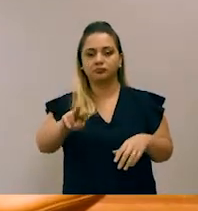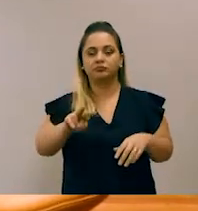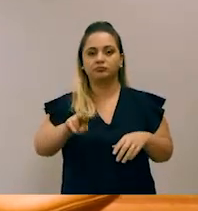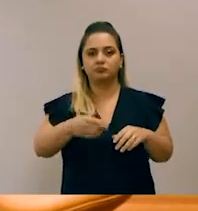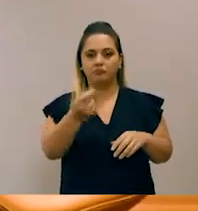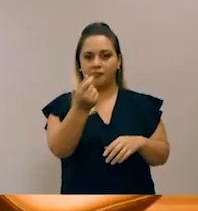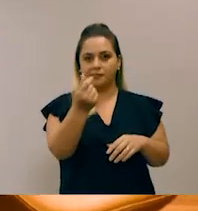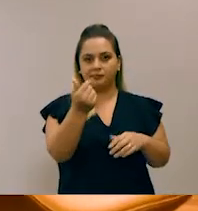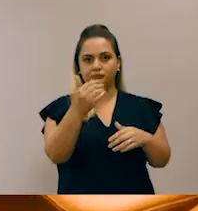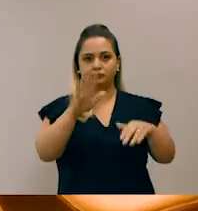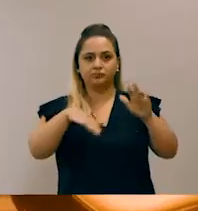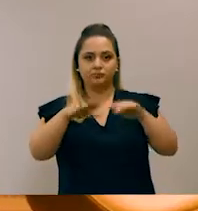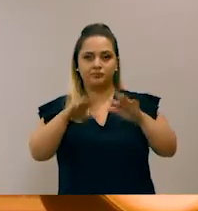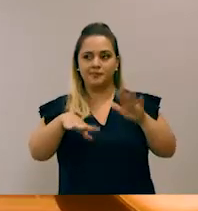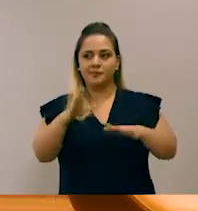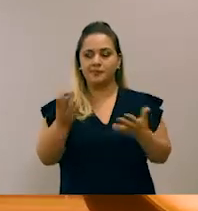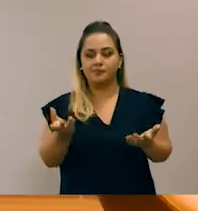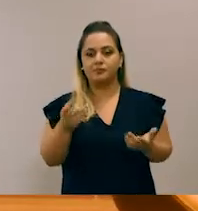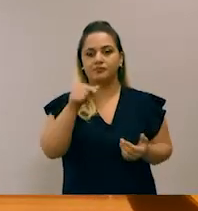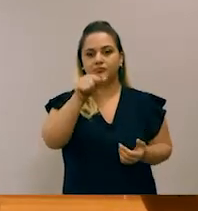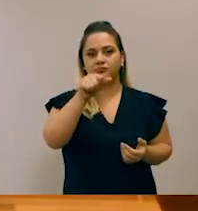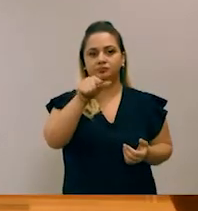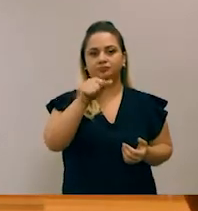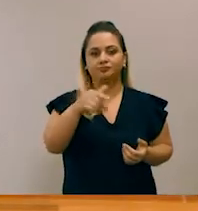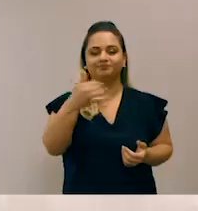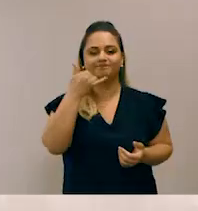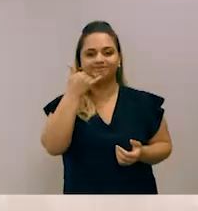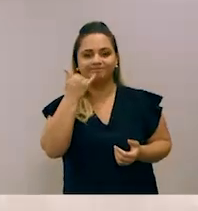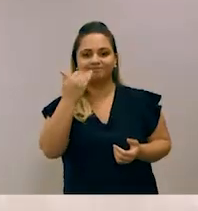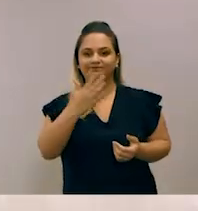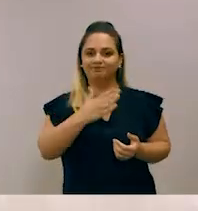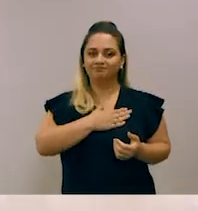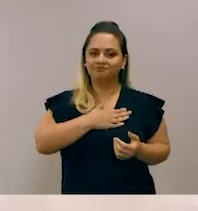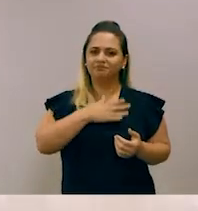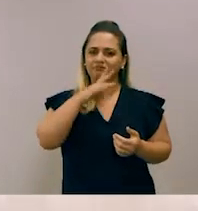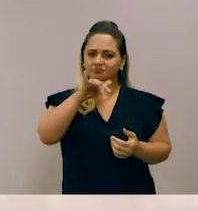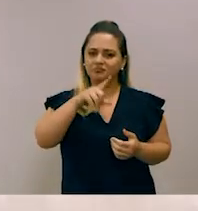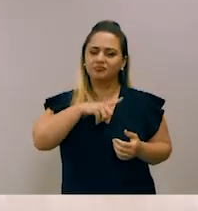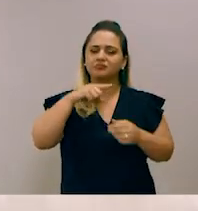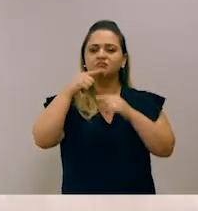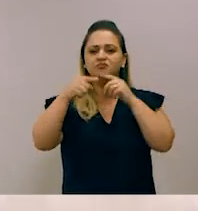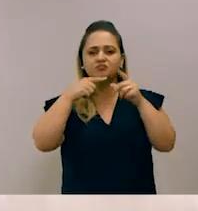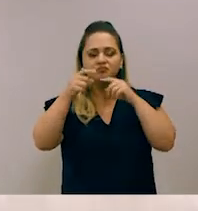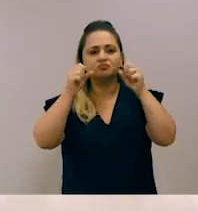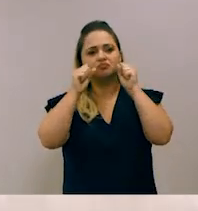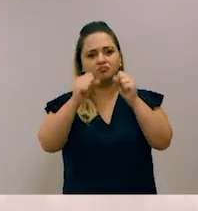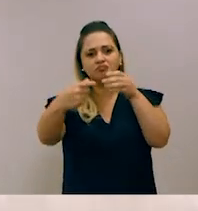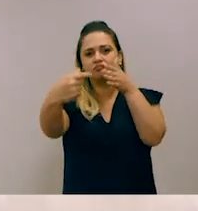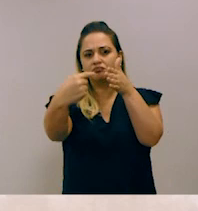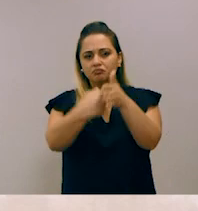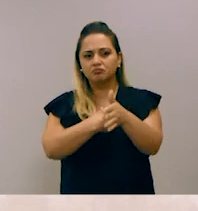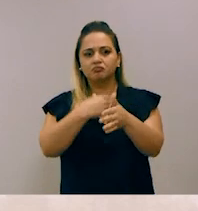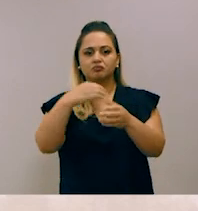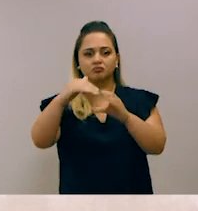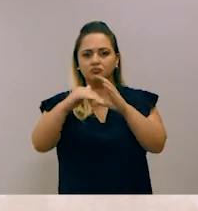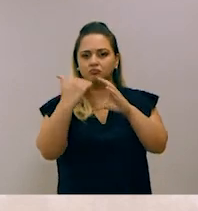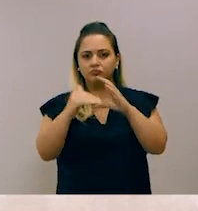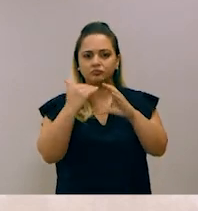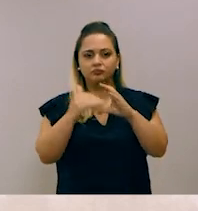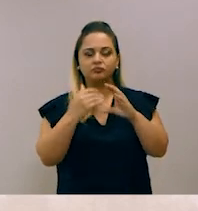the bidding processes. Here are my contacts, so you can email me